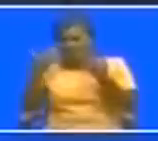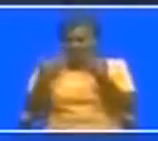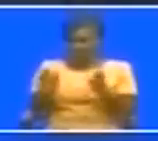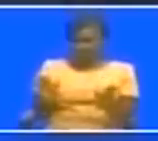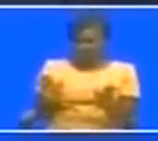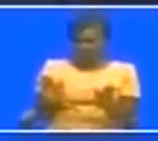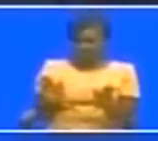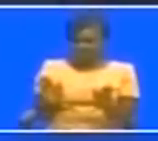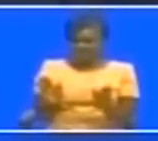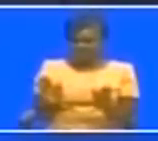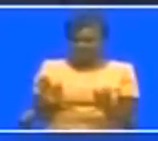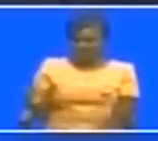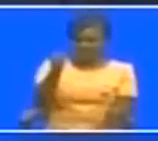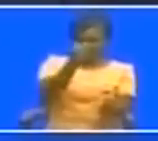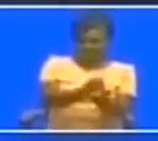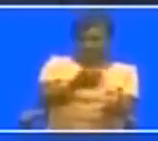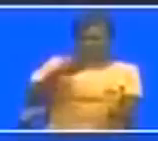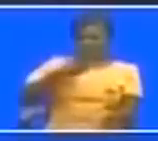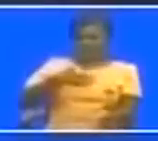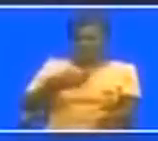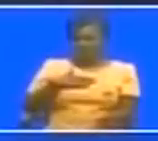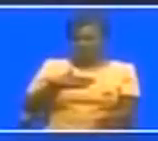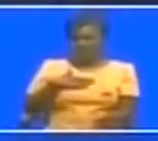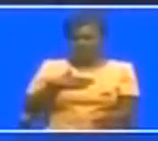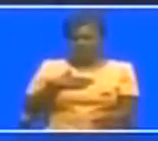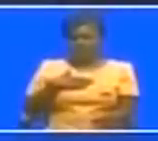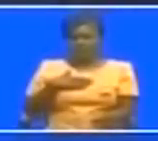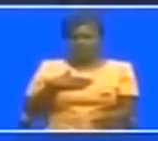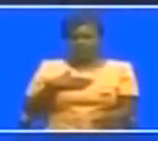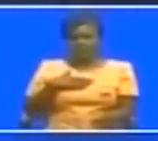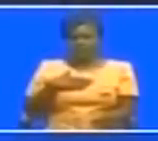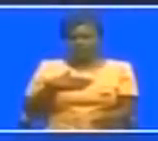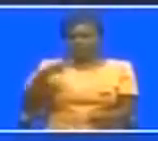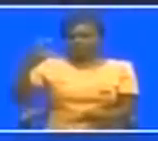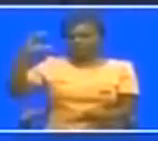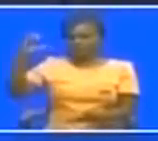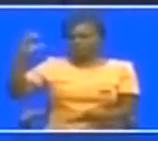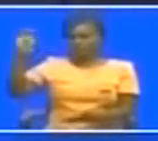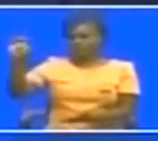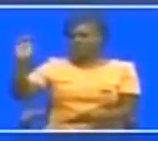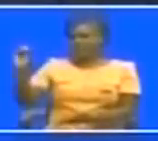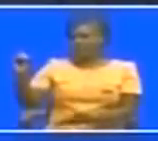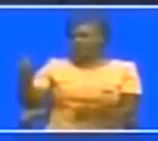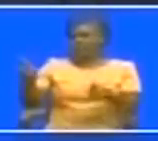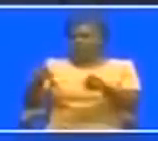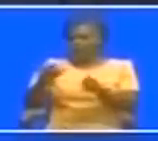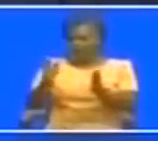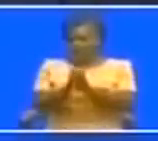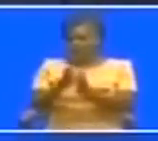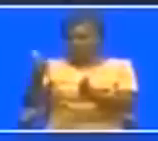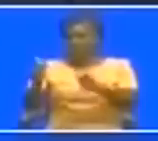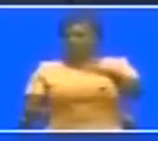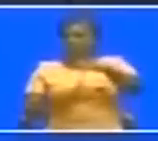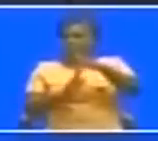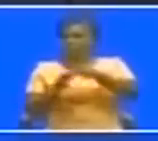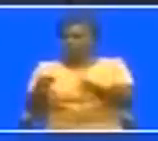And with my appointment and that of Willie and our COO and many other senior members of staff